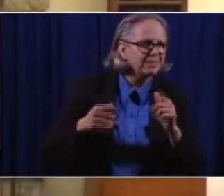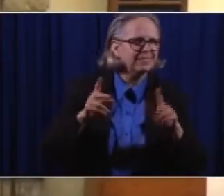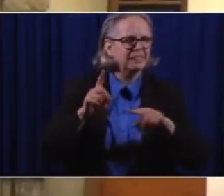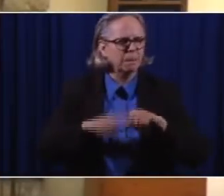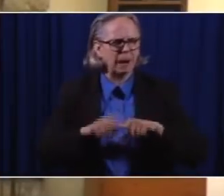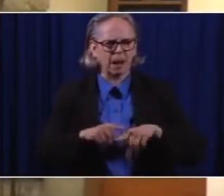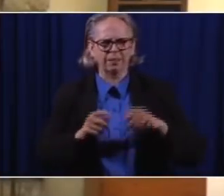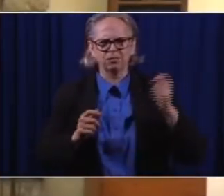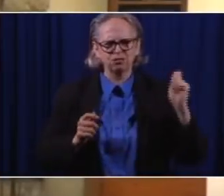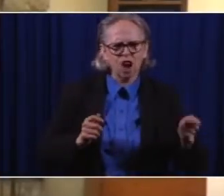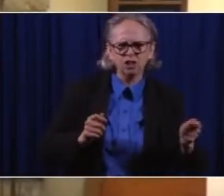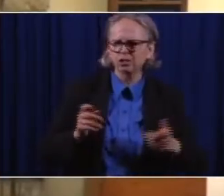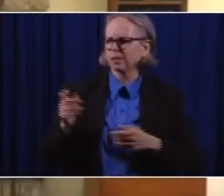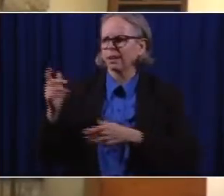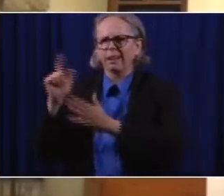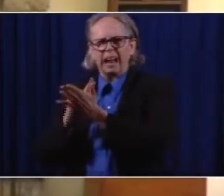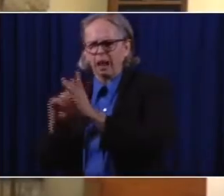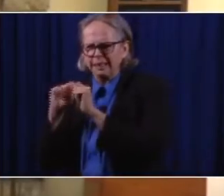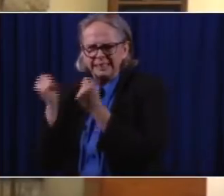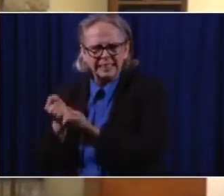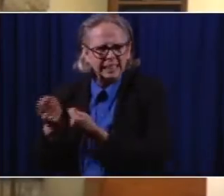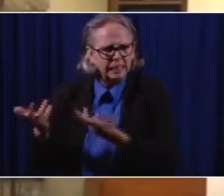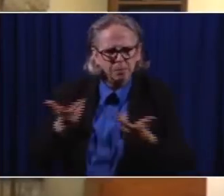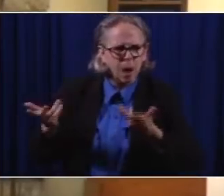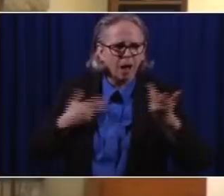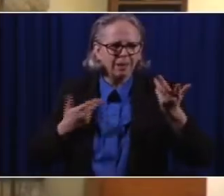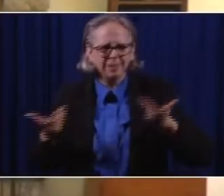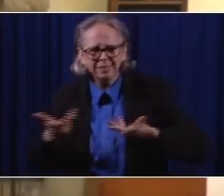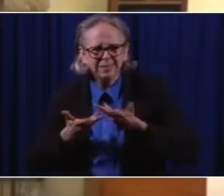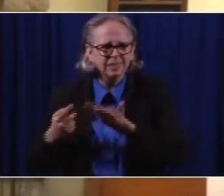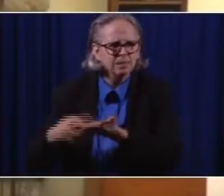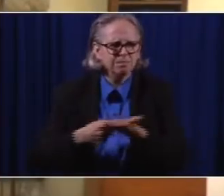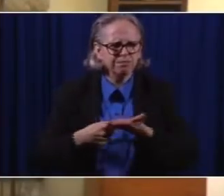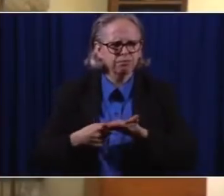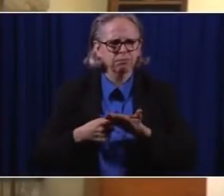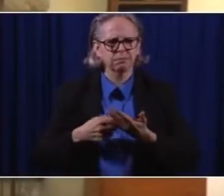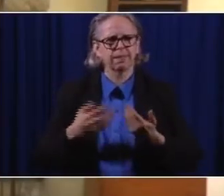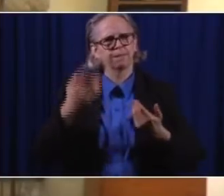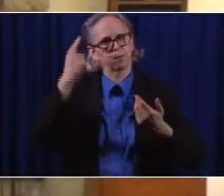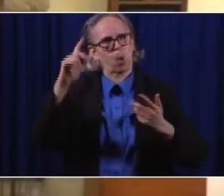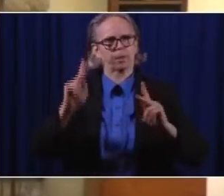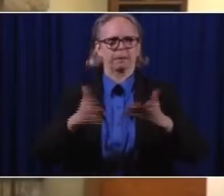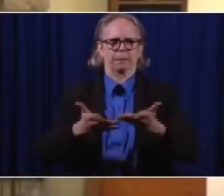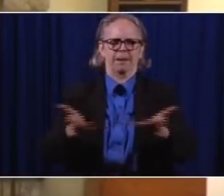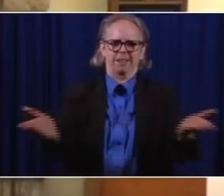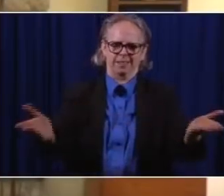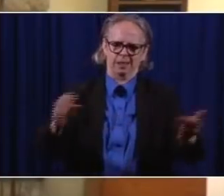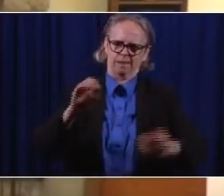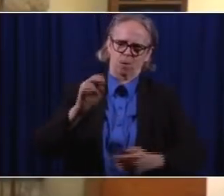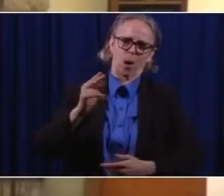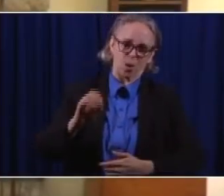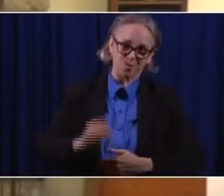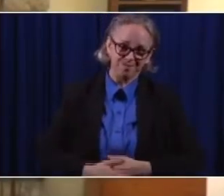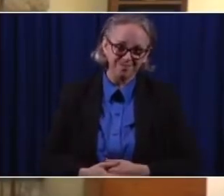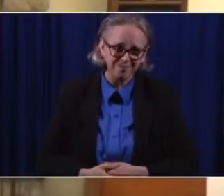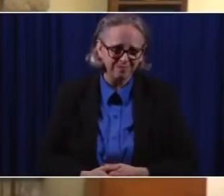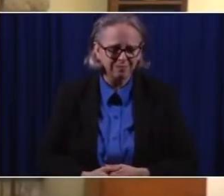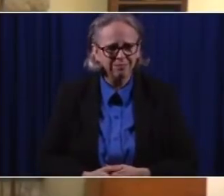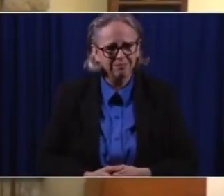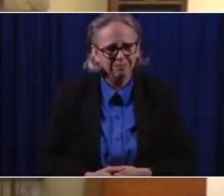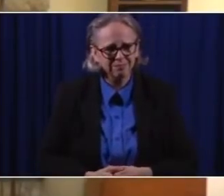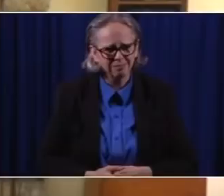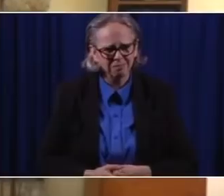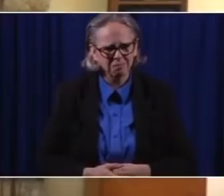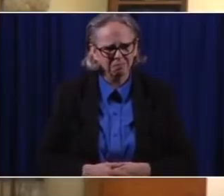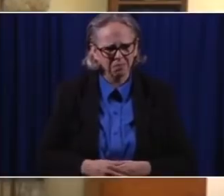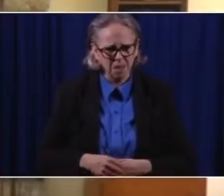advice is and what we think is in the best interest of the people of the state of Ohio. So we're not going to make any order